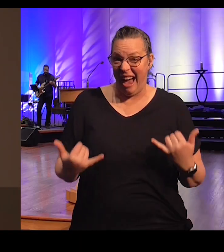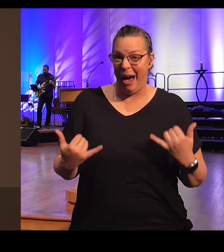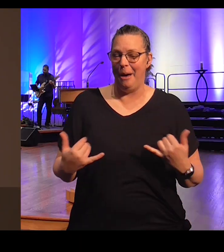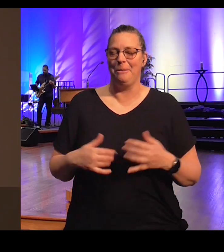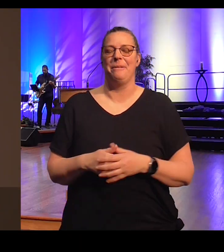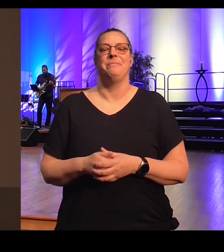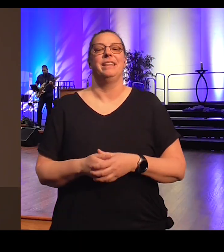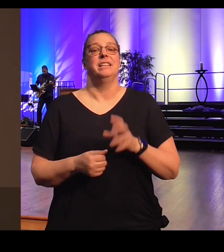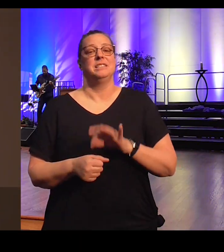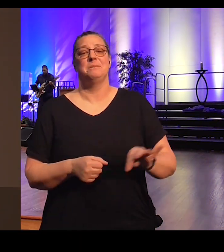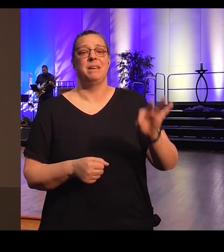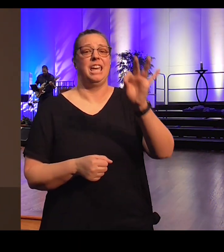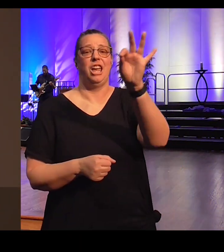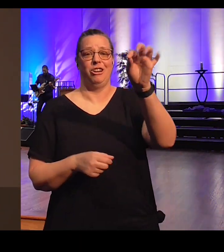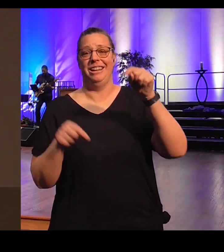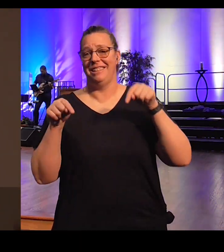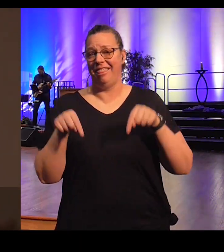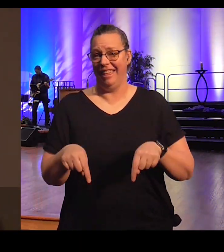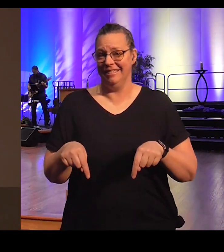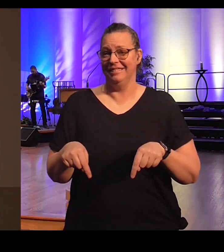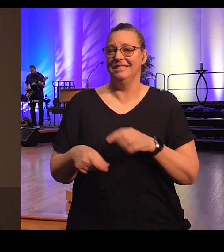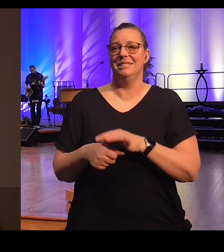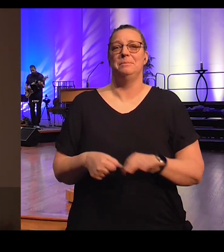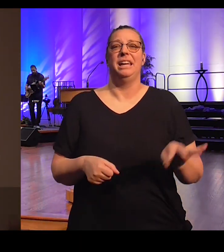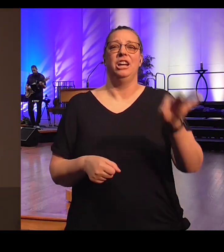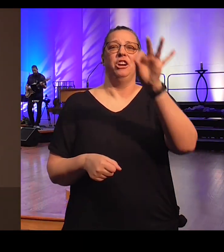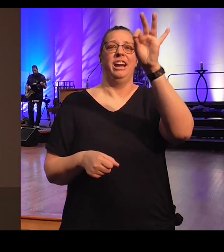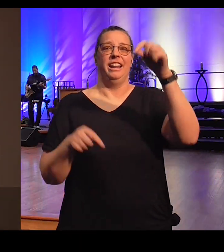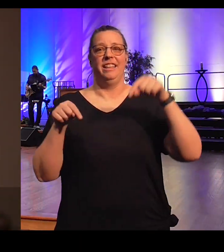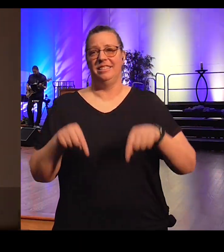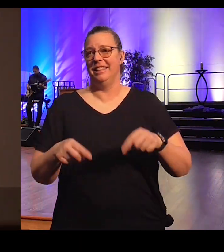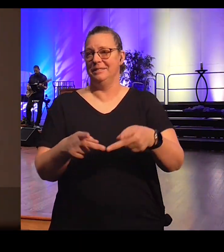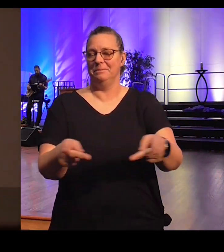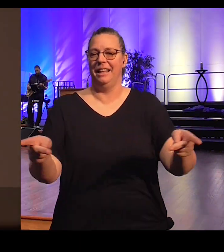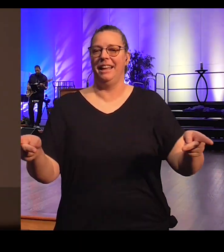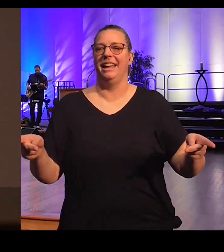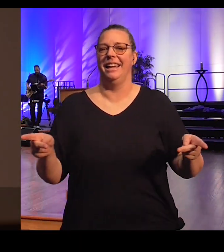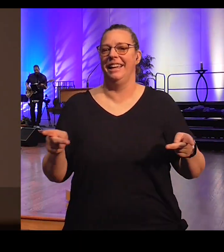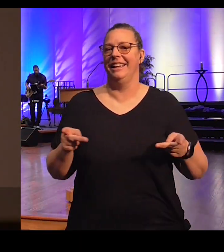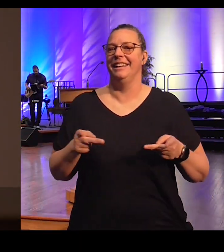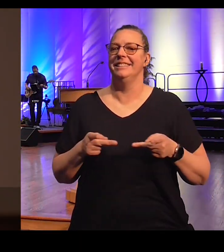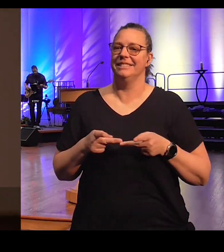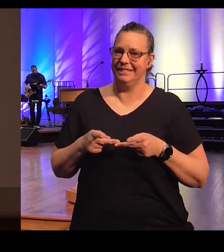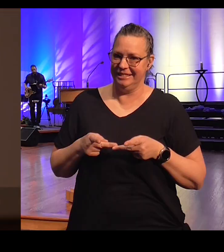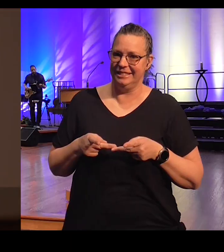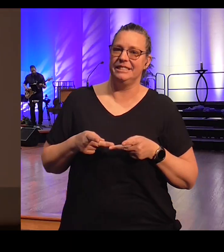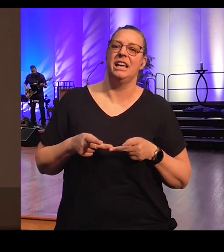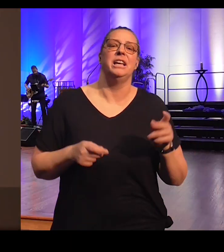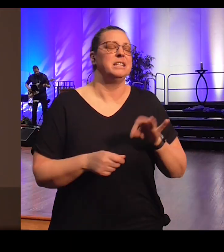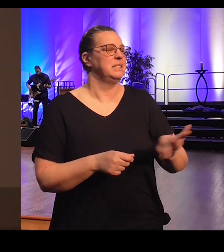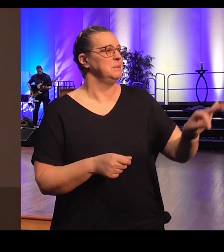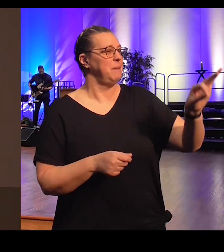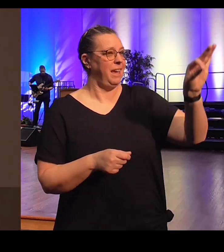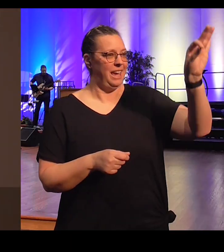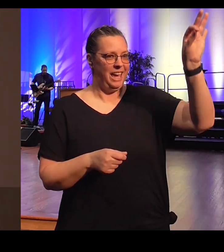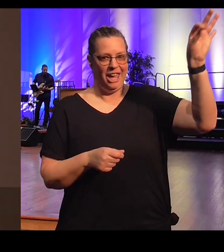now. Spirit is in this, Spirit is in this place.